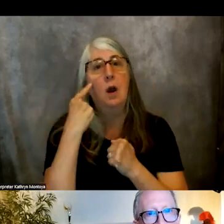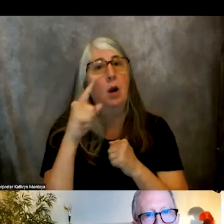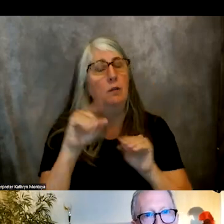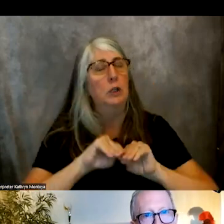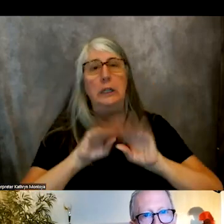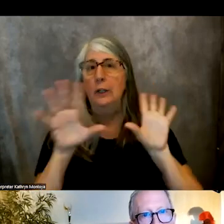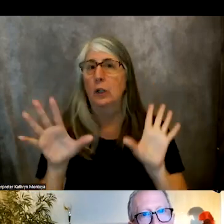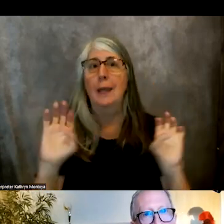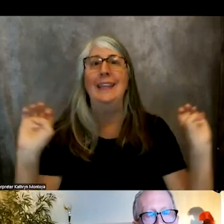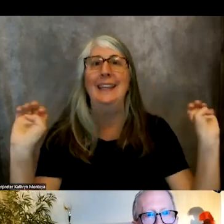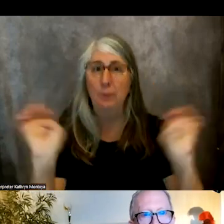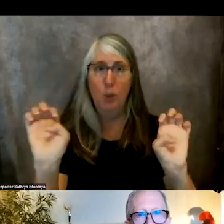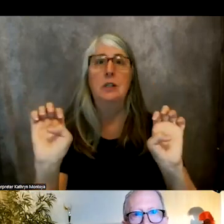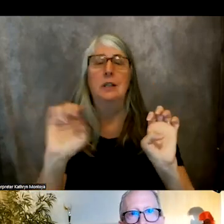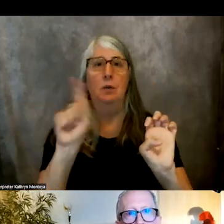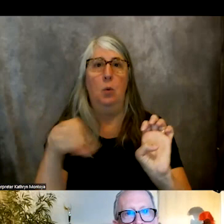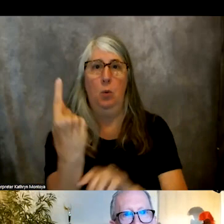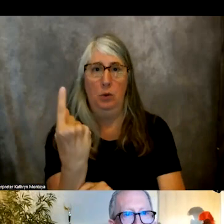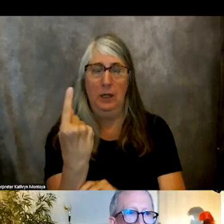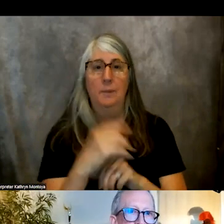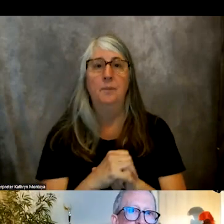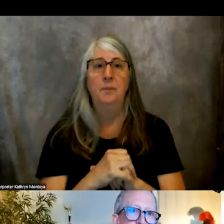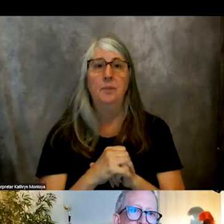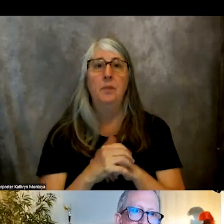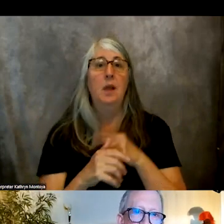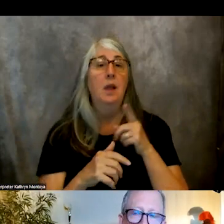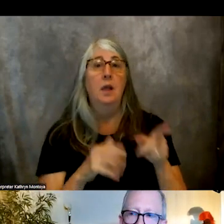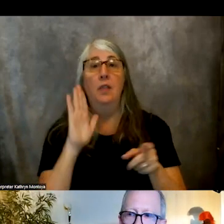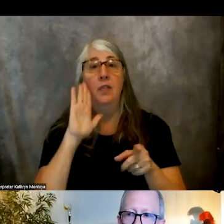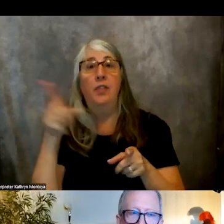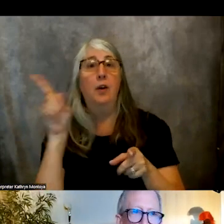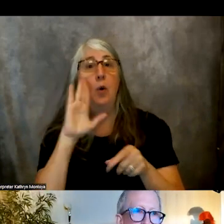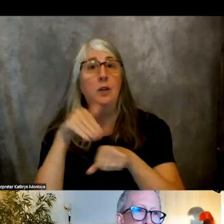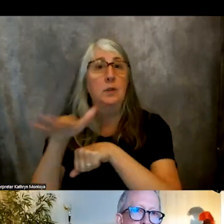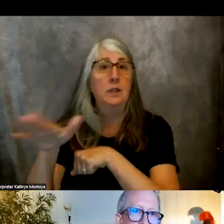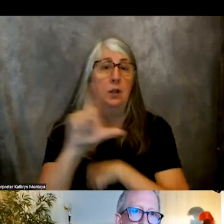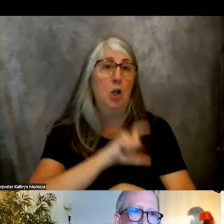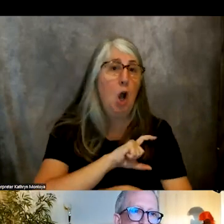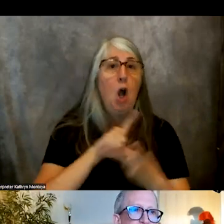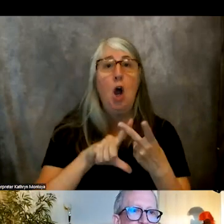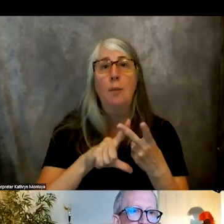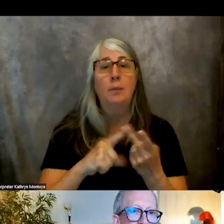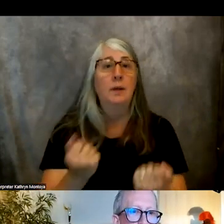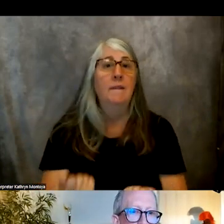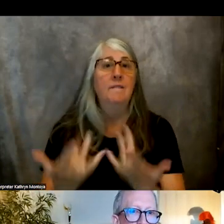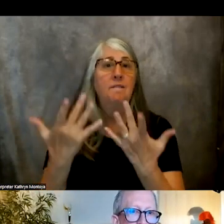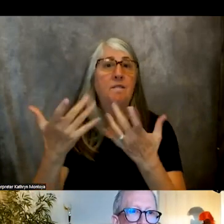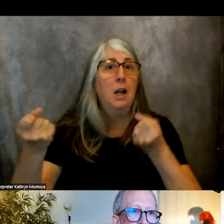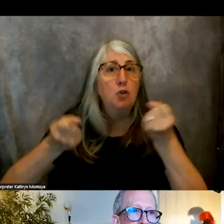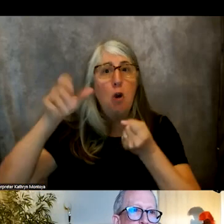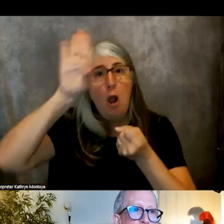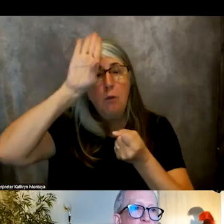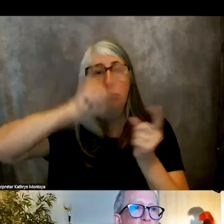clear-cut emergencies. They're going to roll a cop, a fire truck, or an ambulance, and they're going to do that